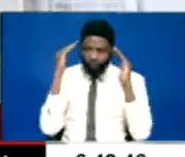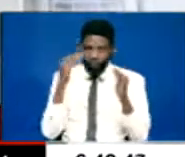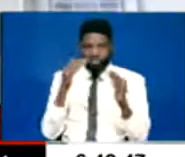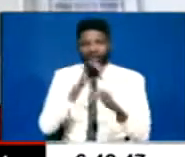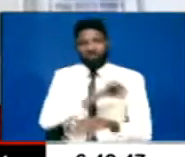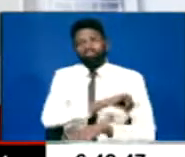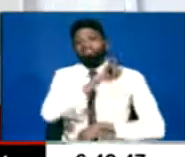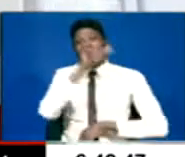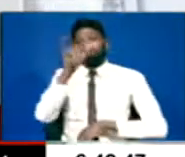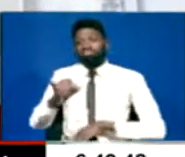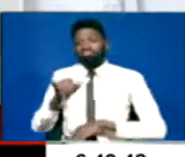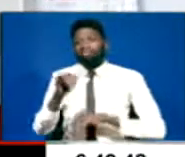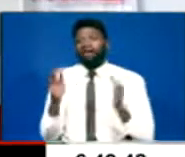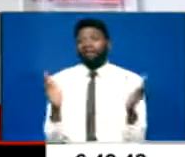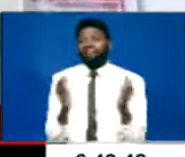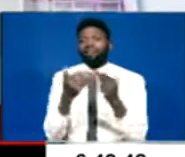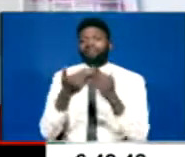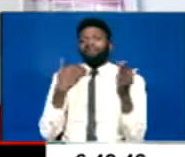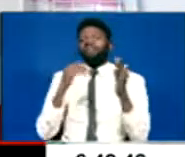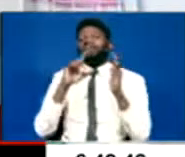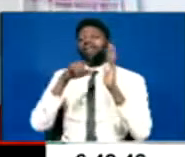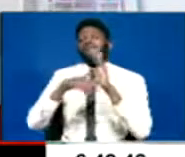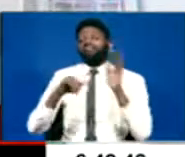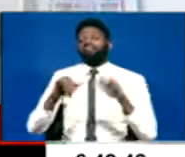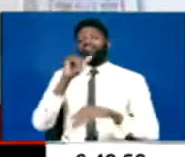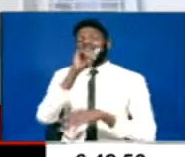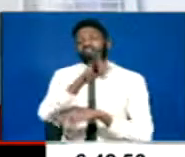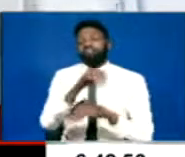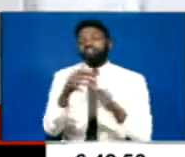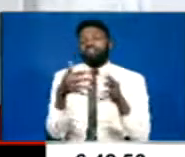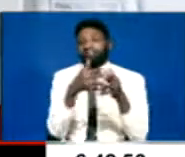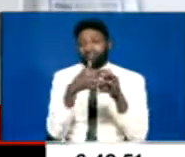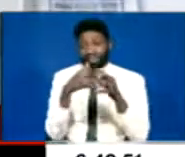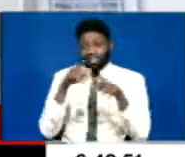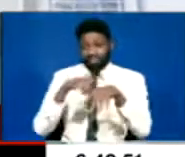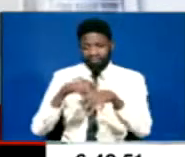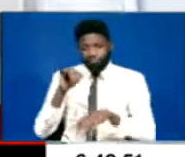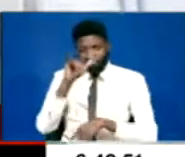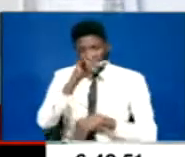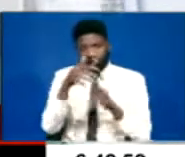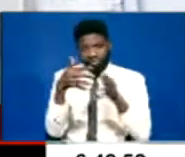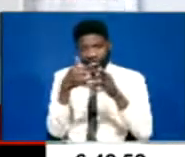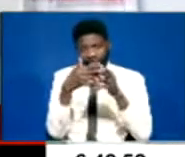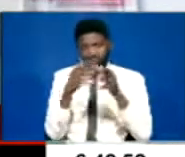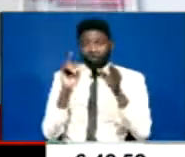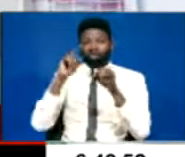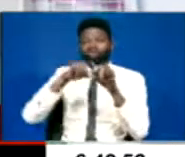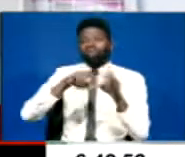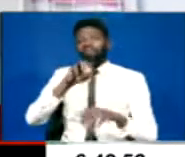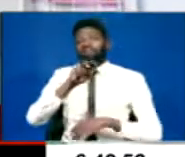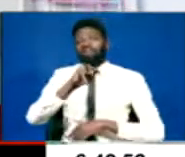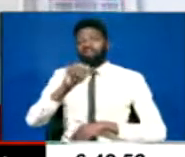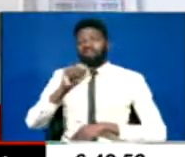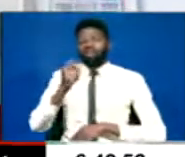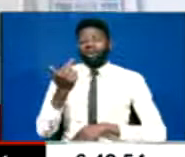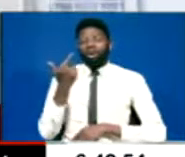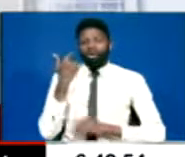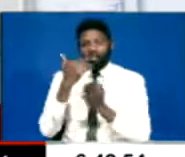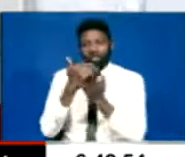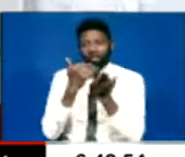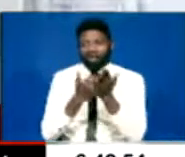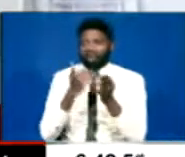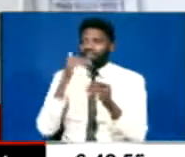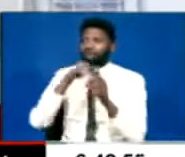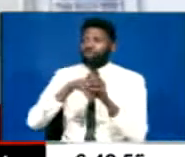United States. In the US, he enrolled in a master's in law program at the University of Baltimore and worked as